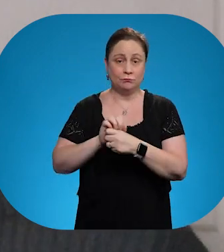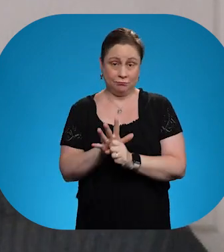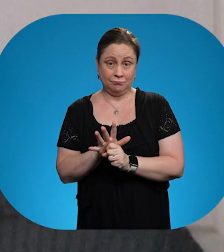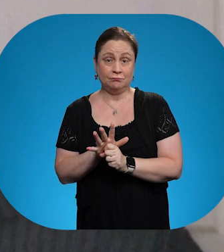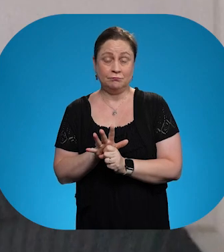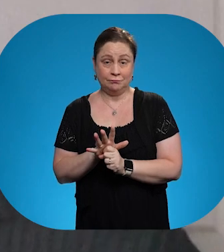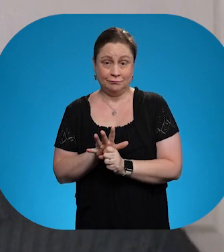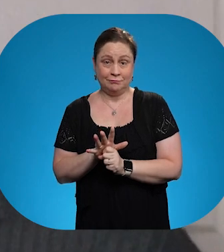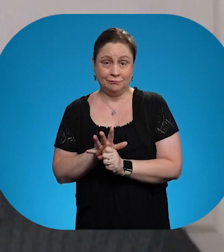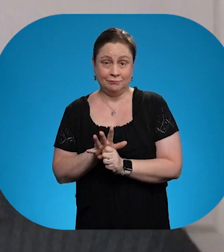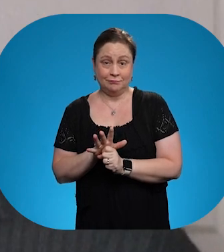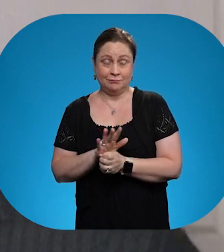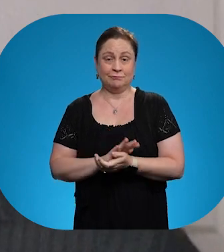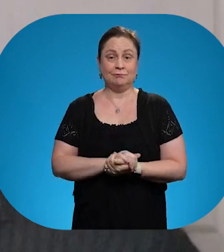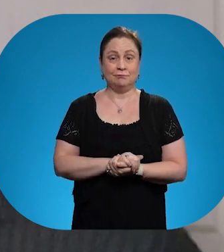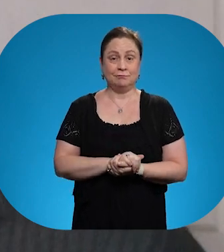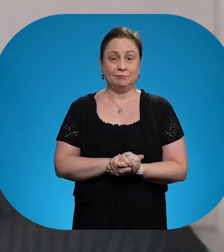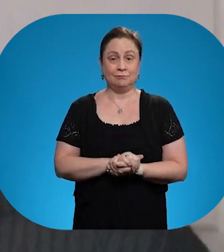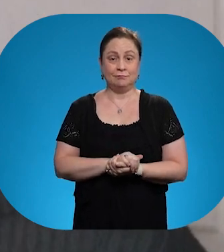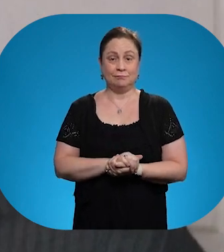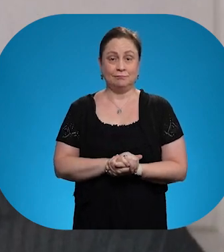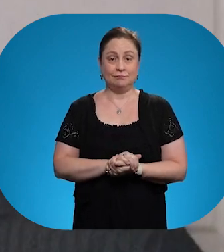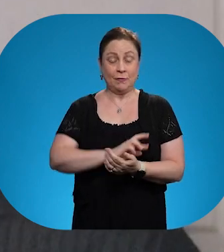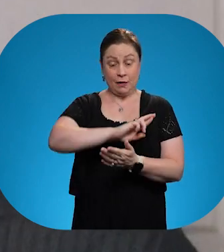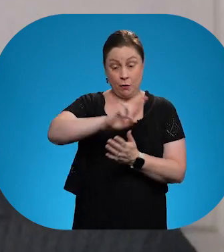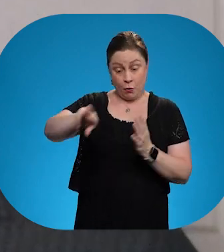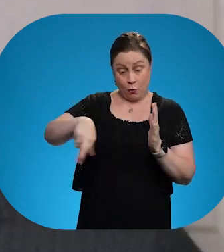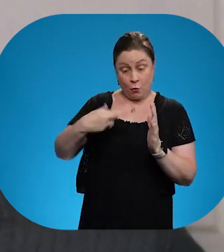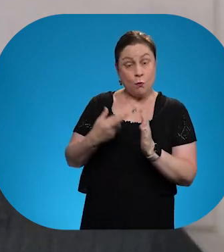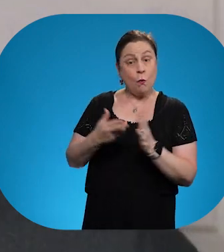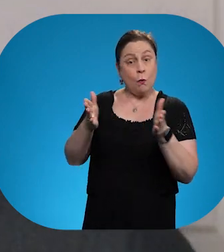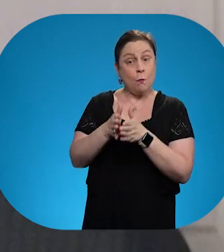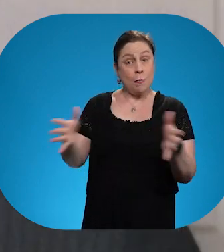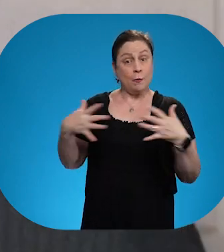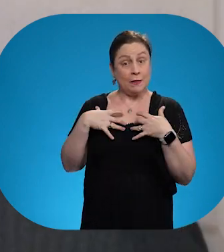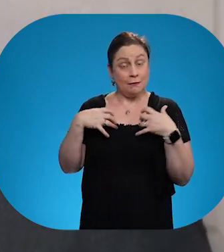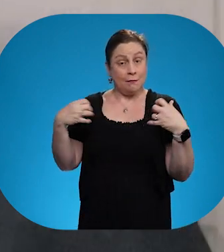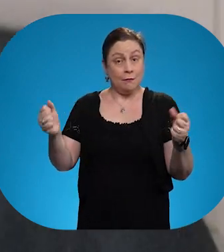work to support our communities through the pandemic.